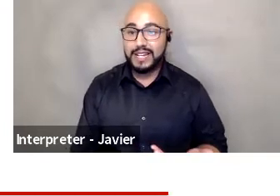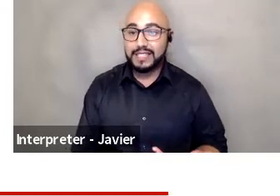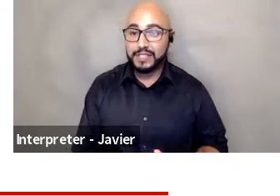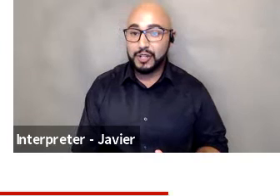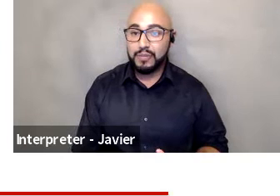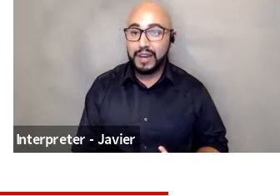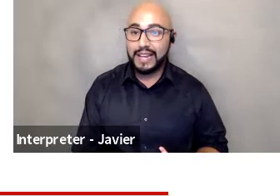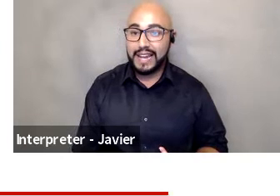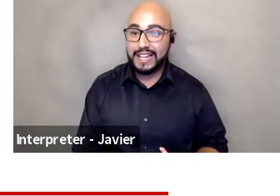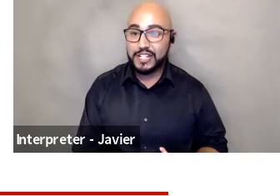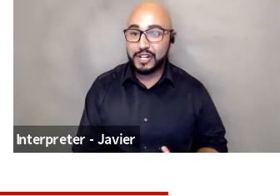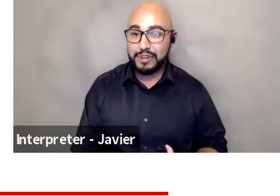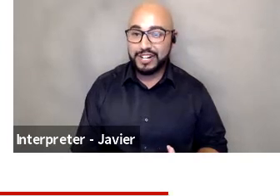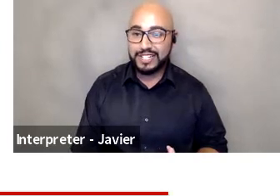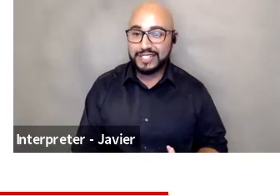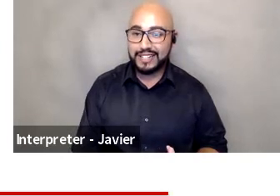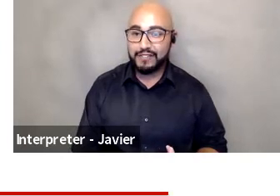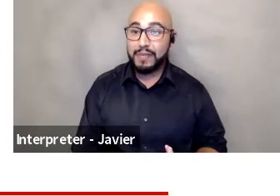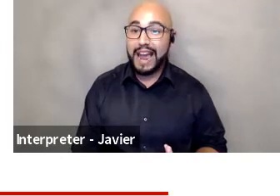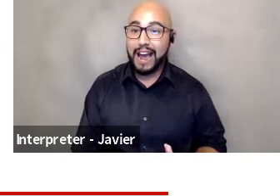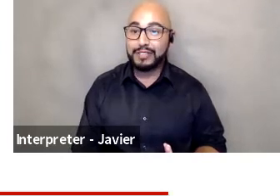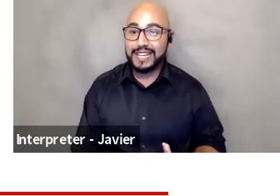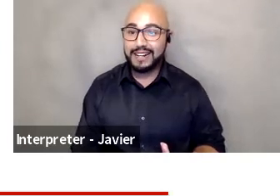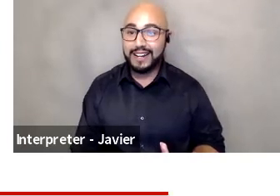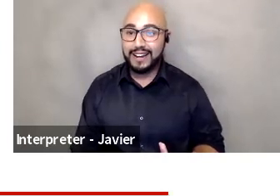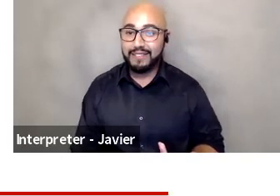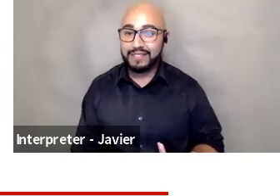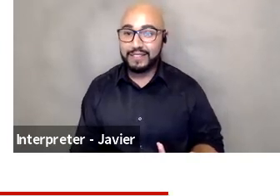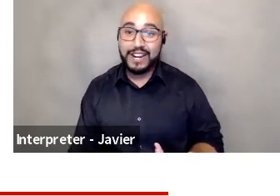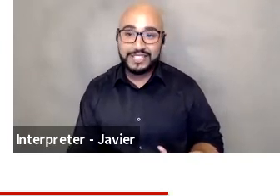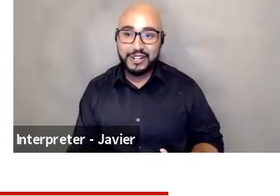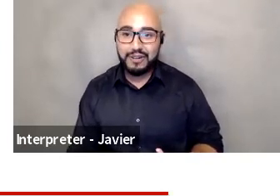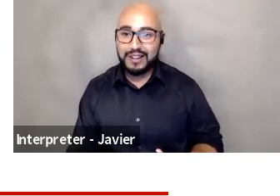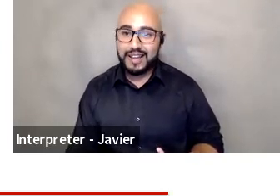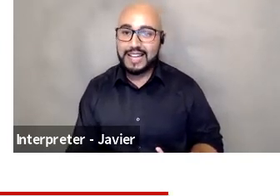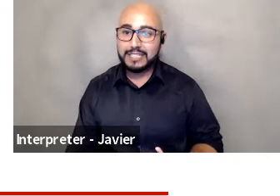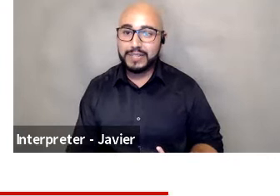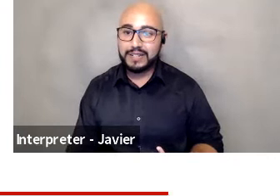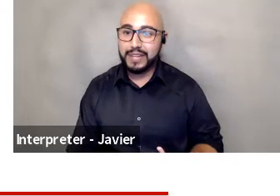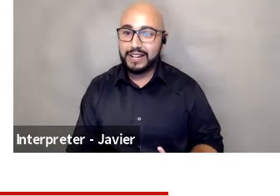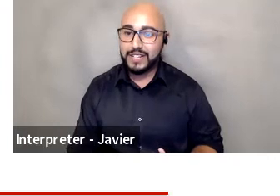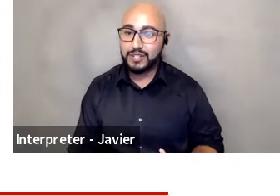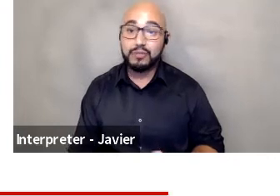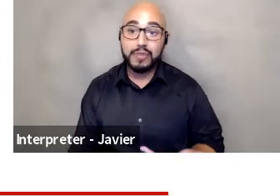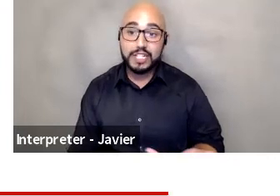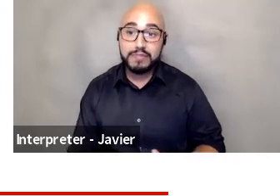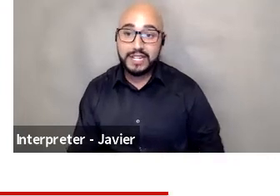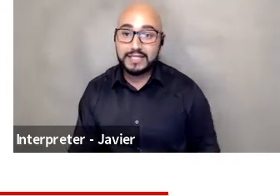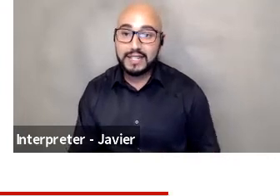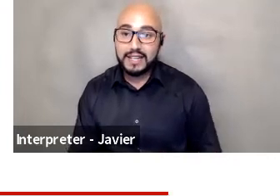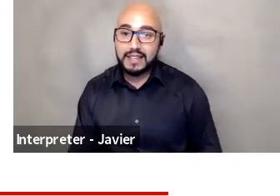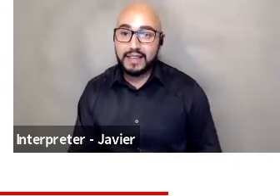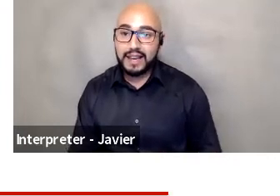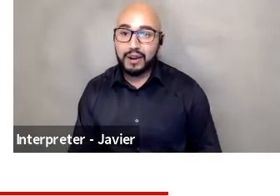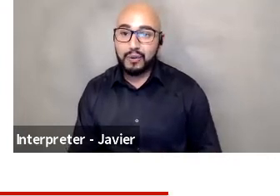And because of Zoom, getting interpreters from outside of Fresno has been beneficial, which